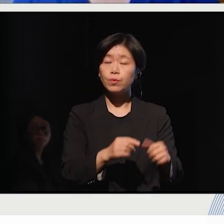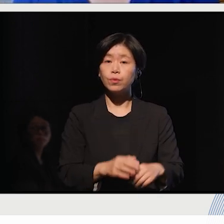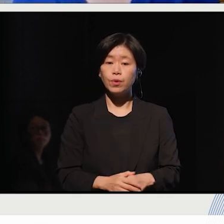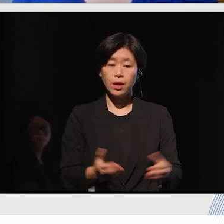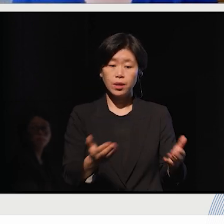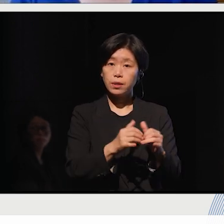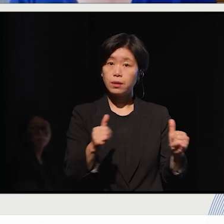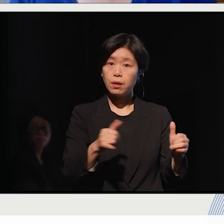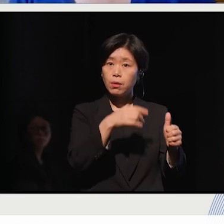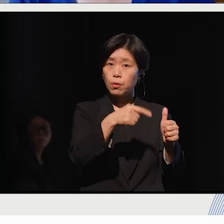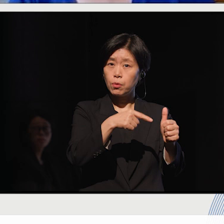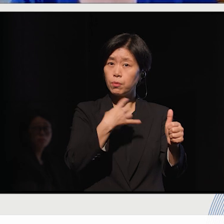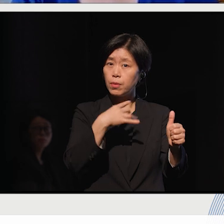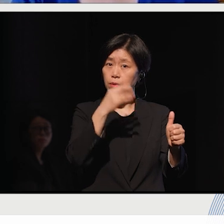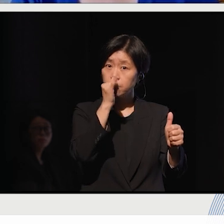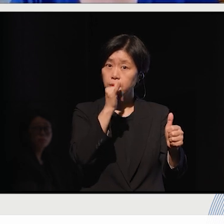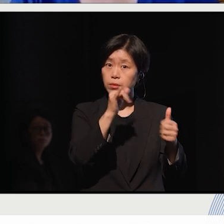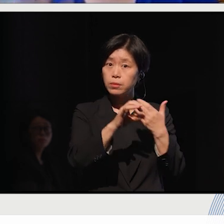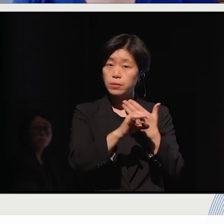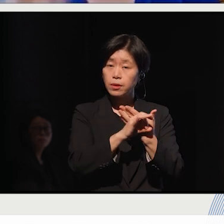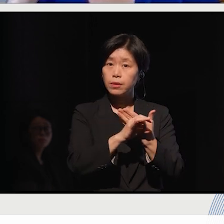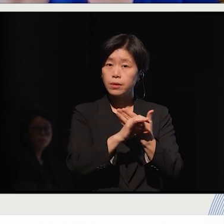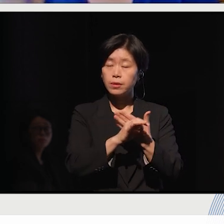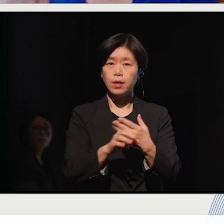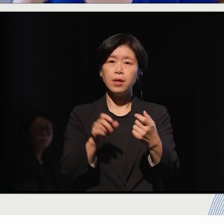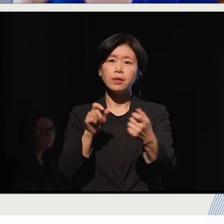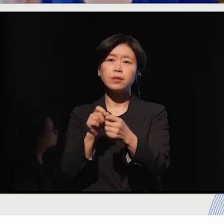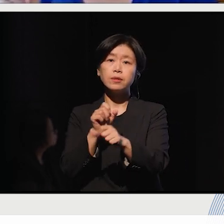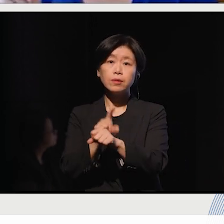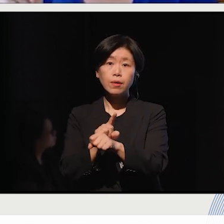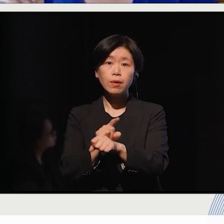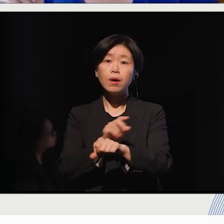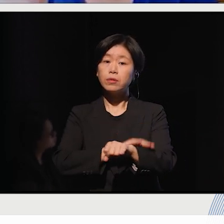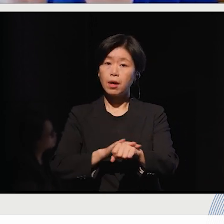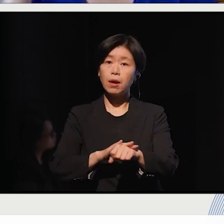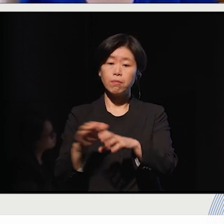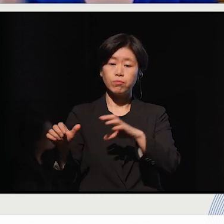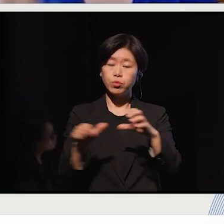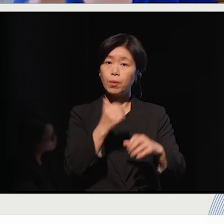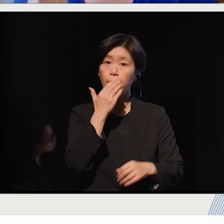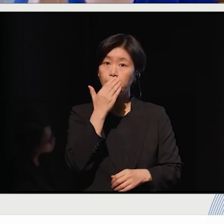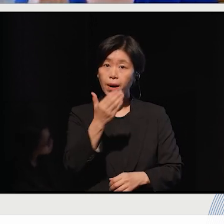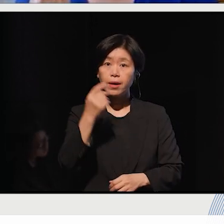in our cultural institutions. So starting on day one,